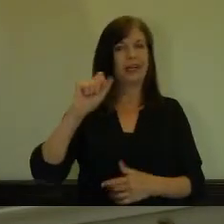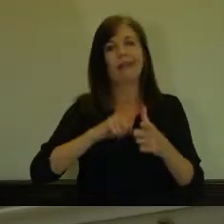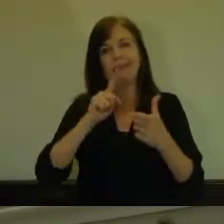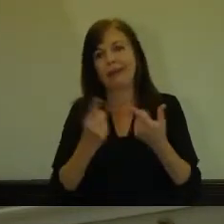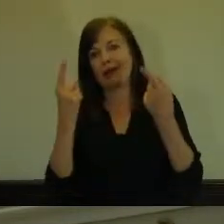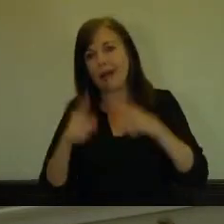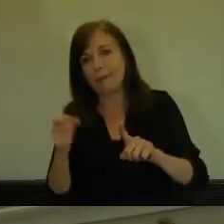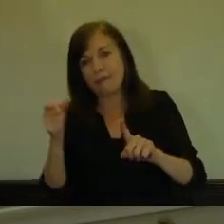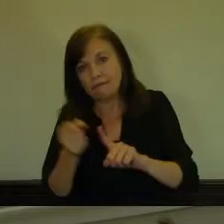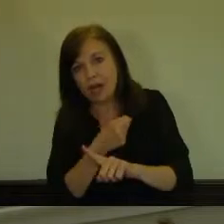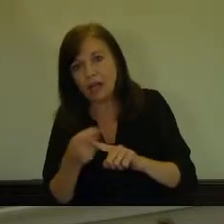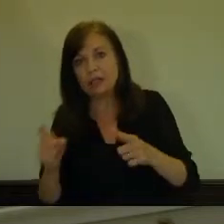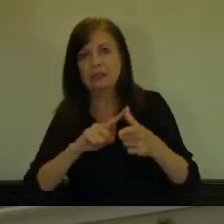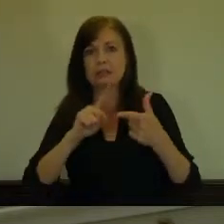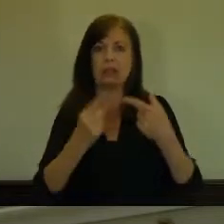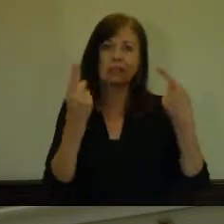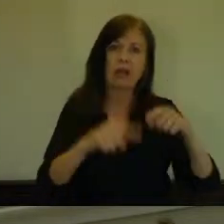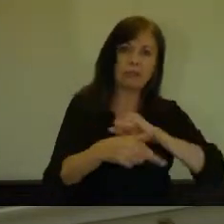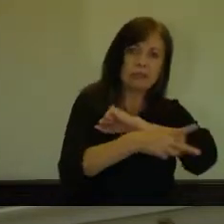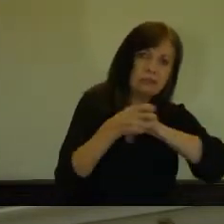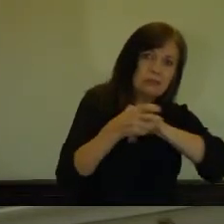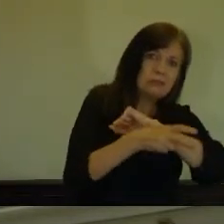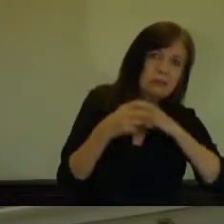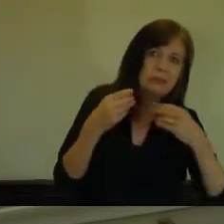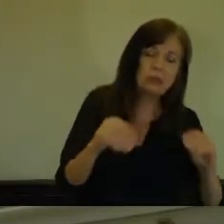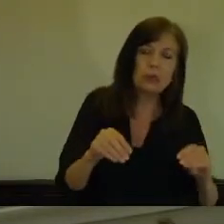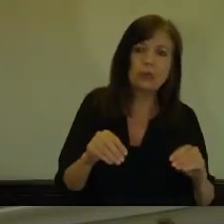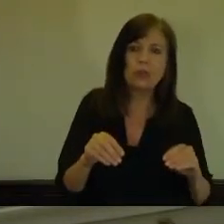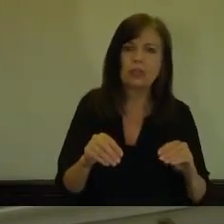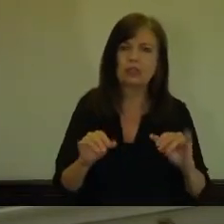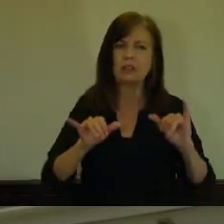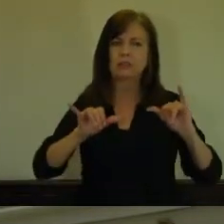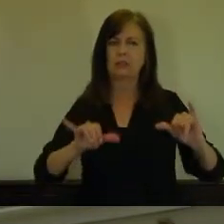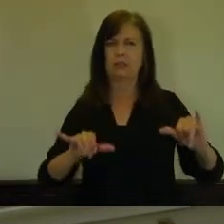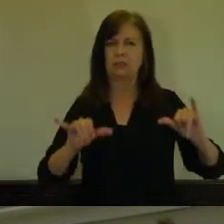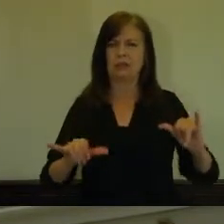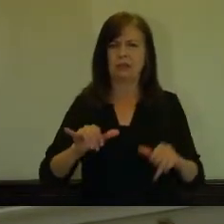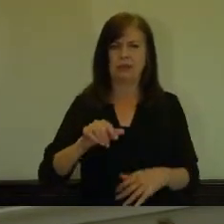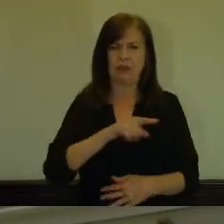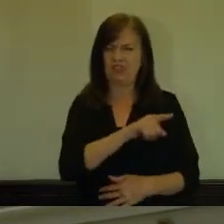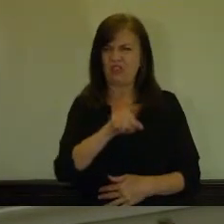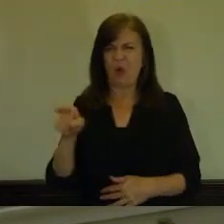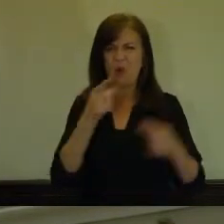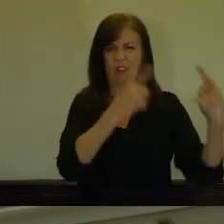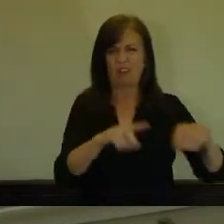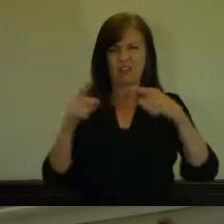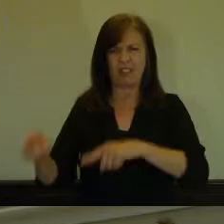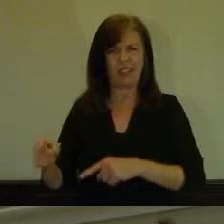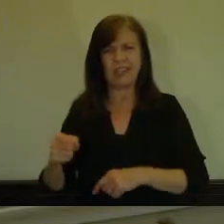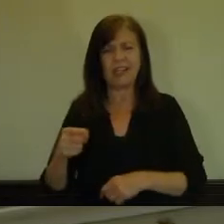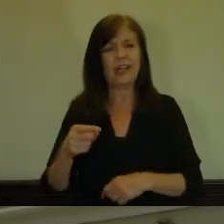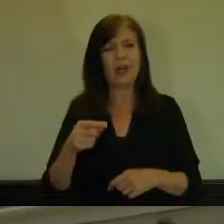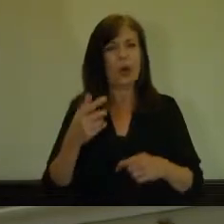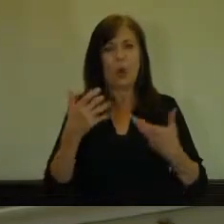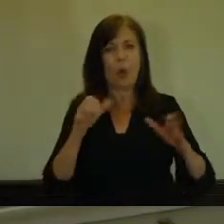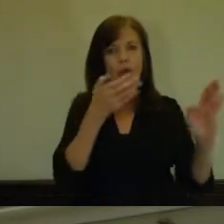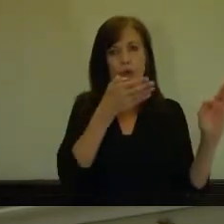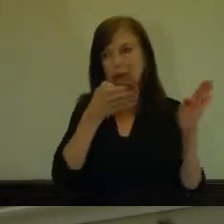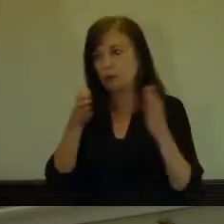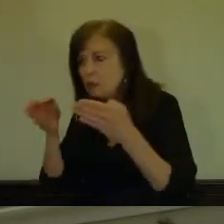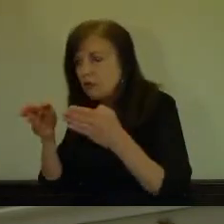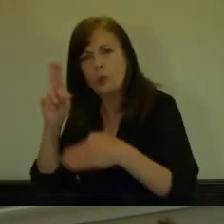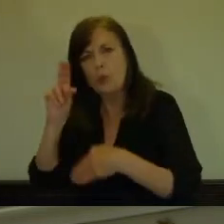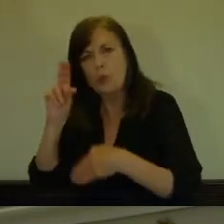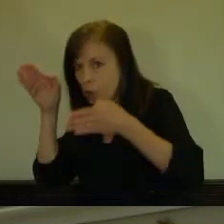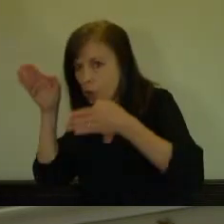looting and violence that sought to steal the narrative of justice from our community that the spirit was